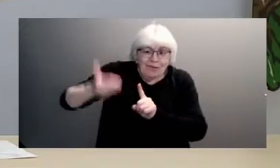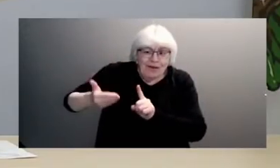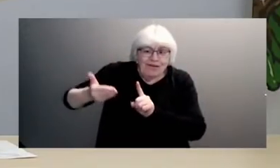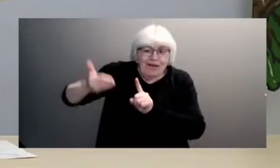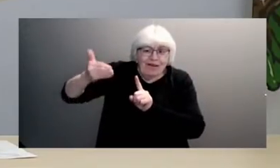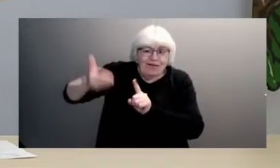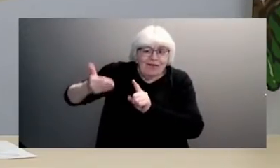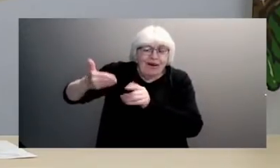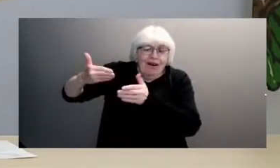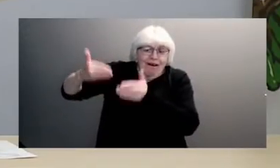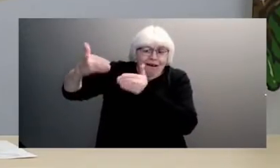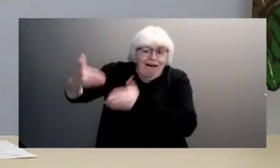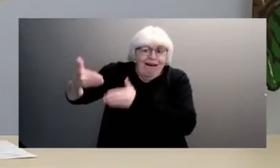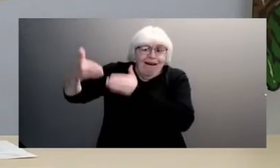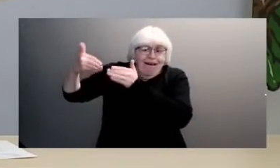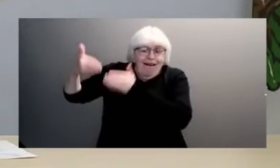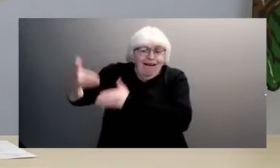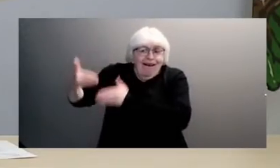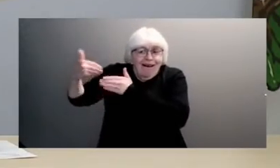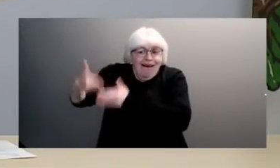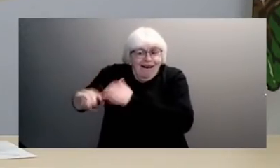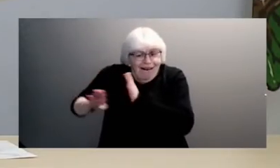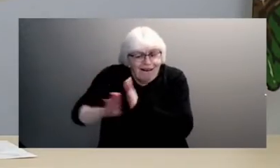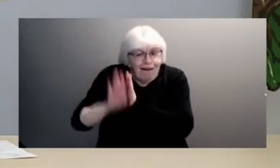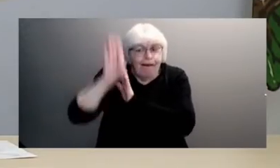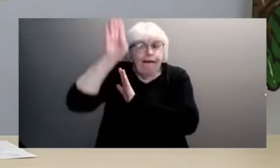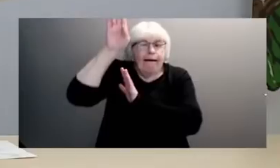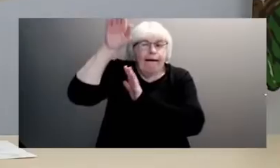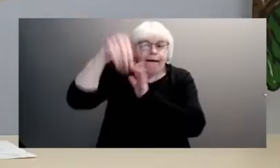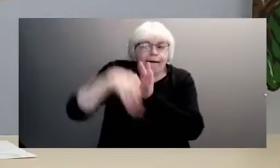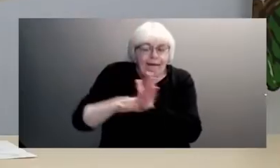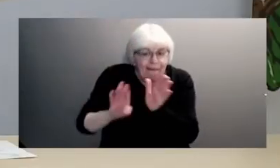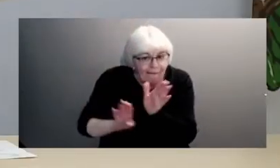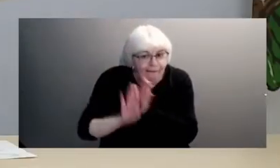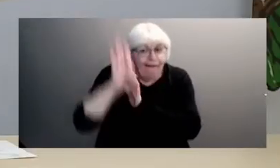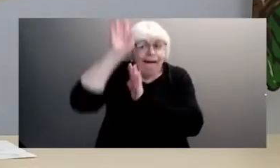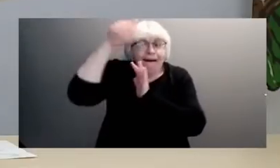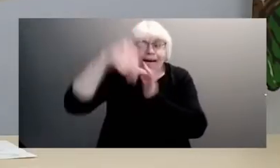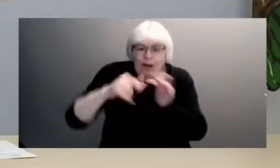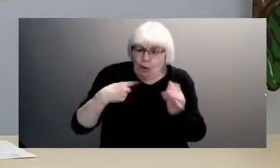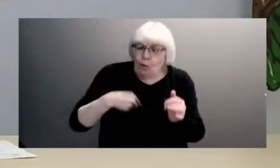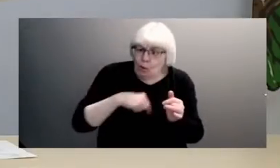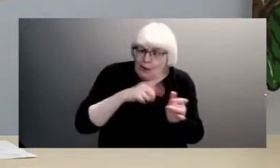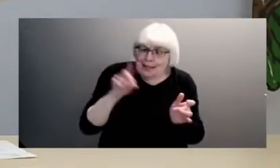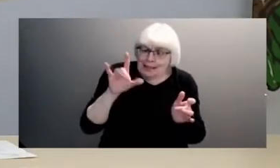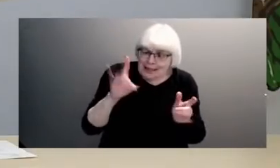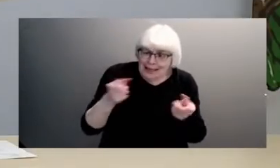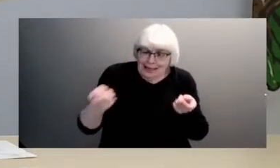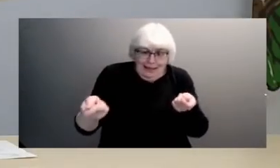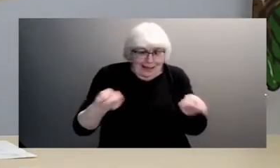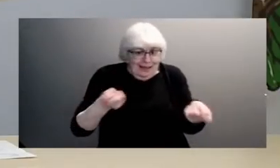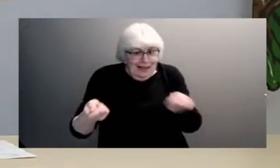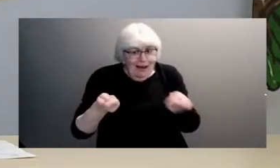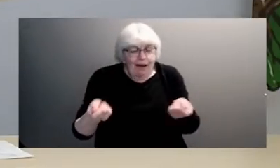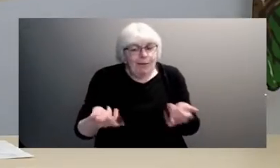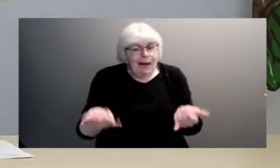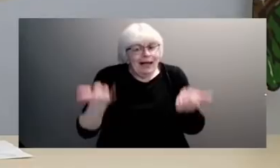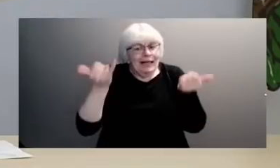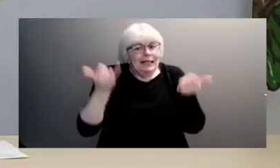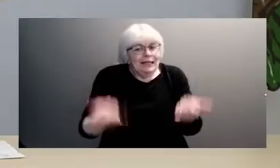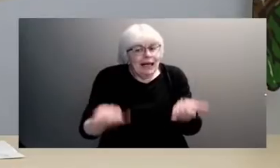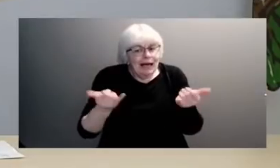all modeling, be the worst wave. Now, and one of the teams said this may be